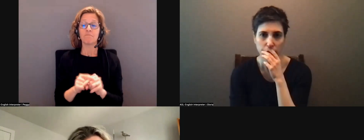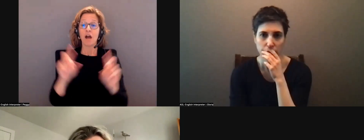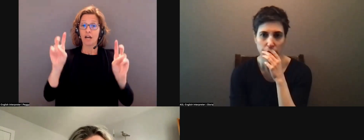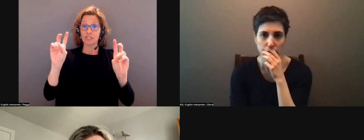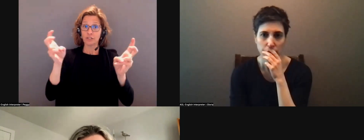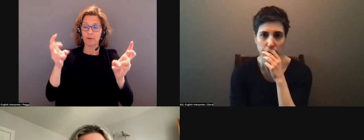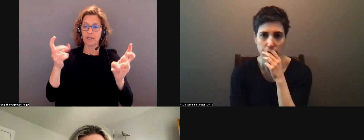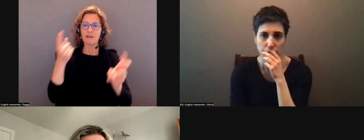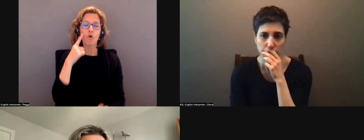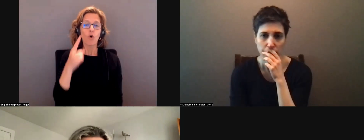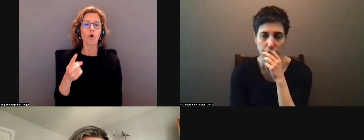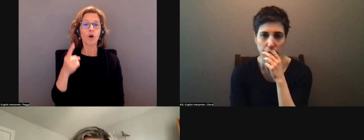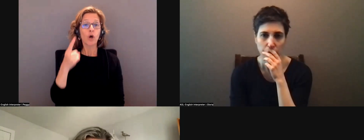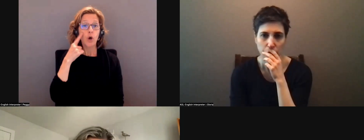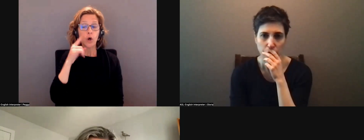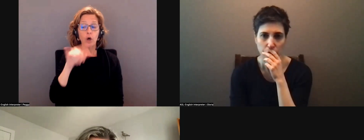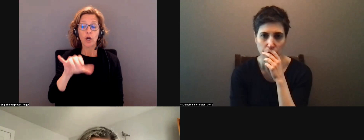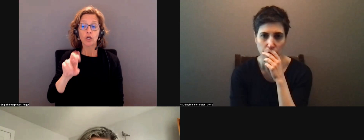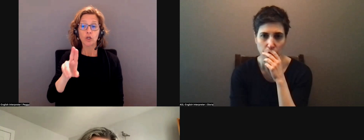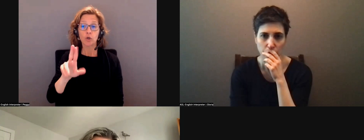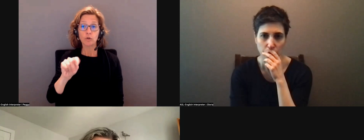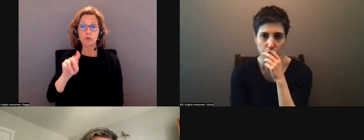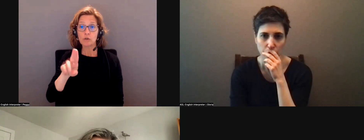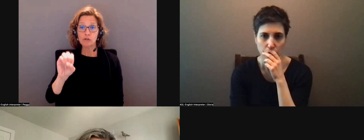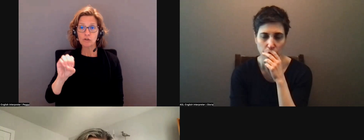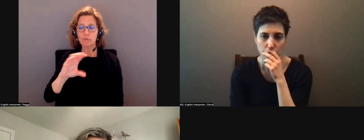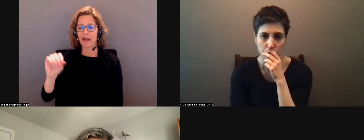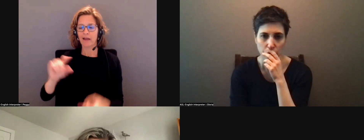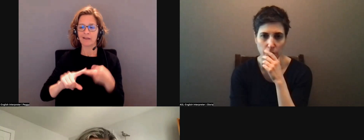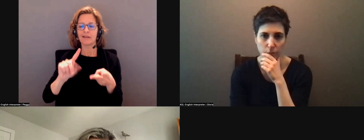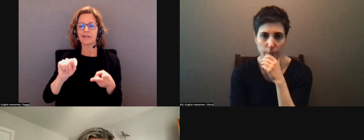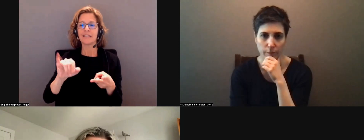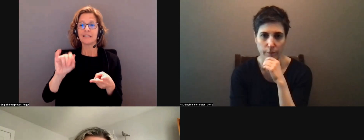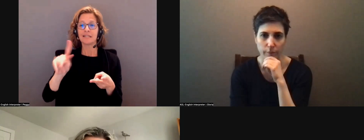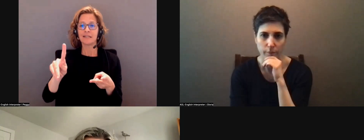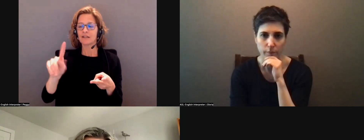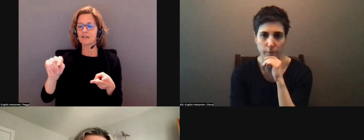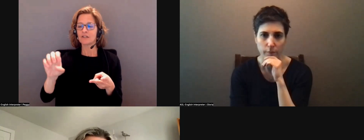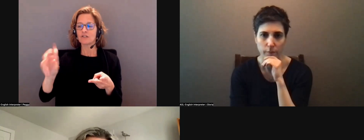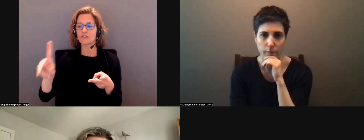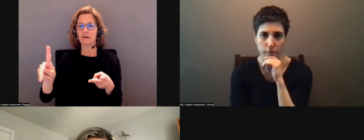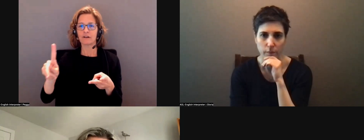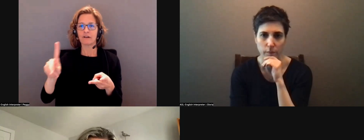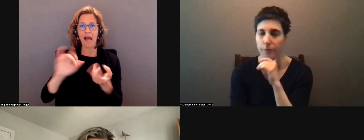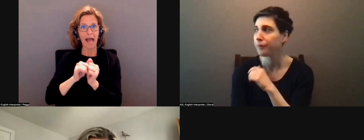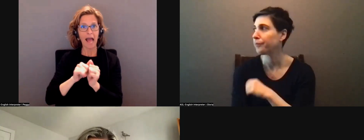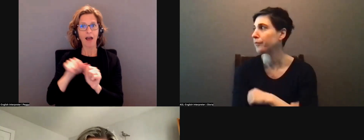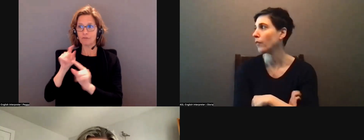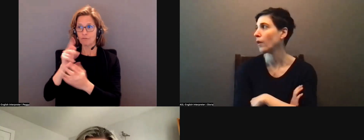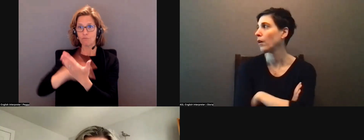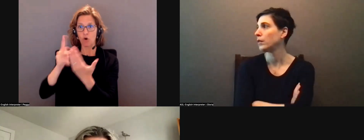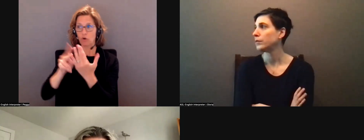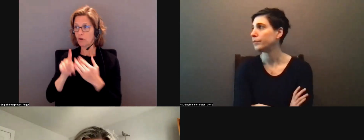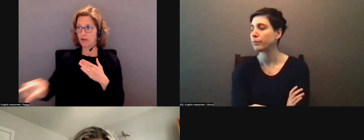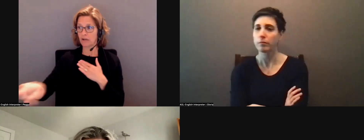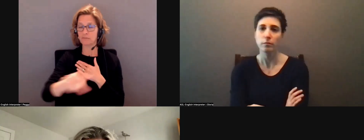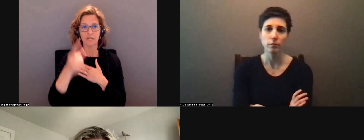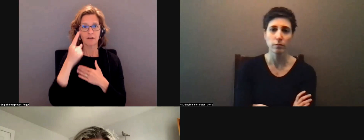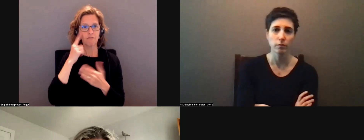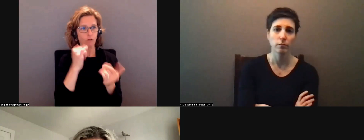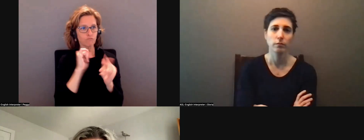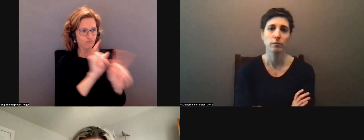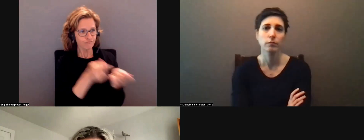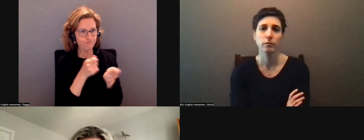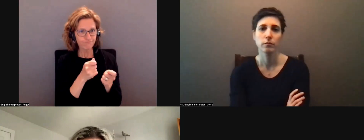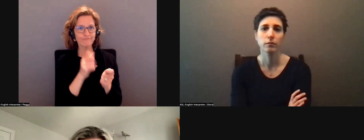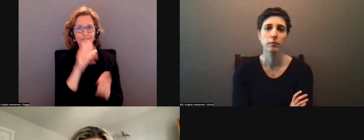and TikTok and how organizations are kind of starting to use those tools to attract their learners and to connect with their learners